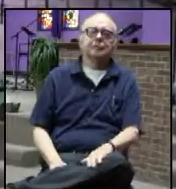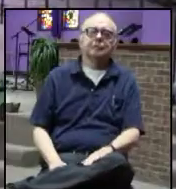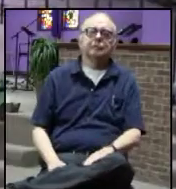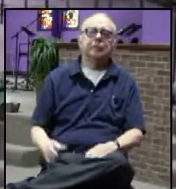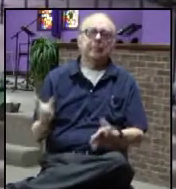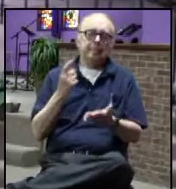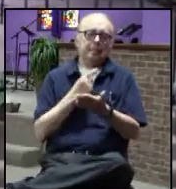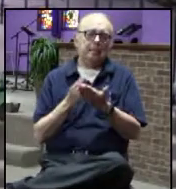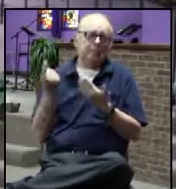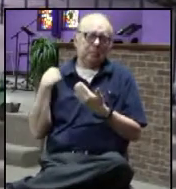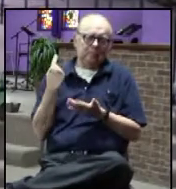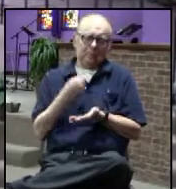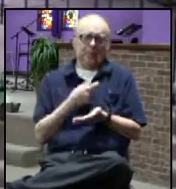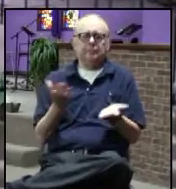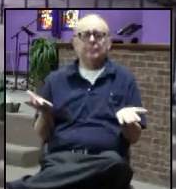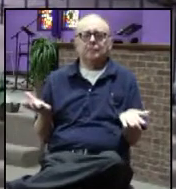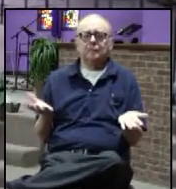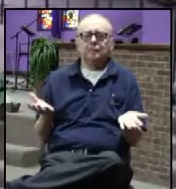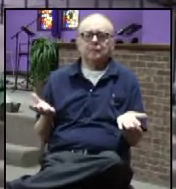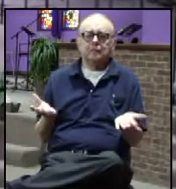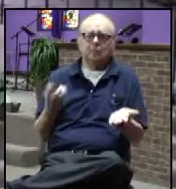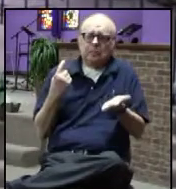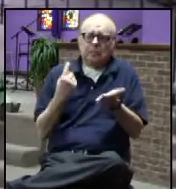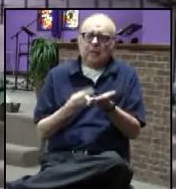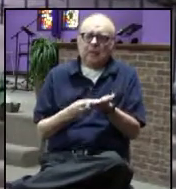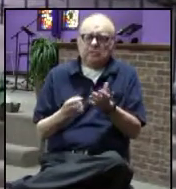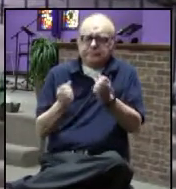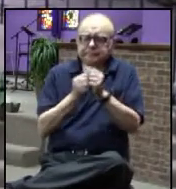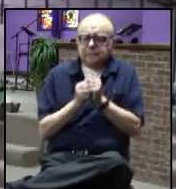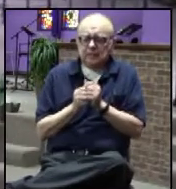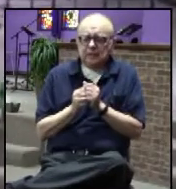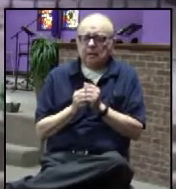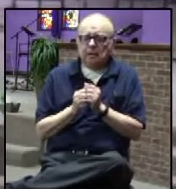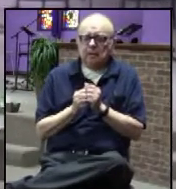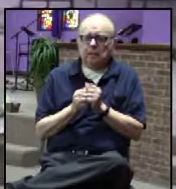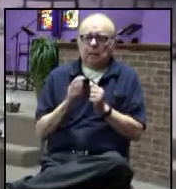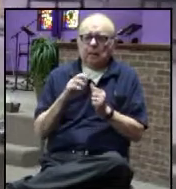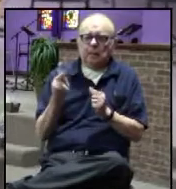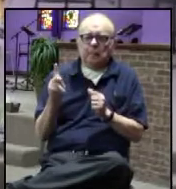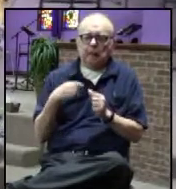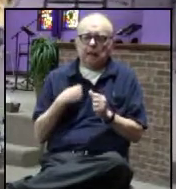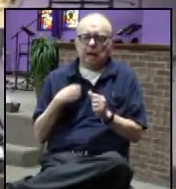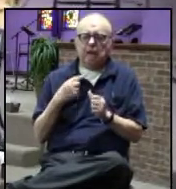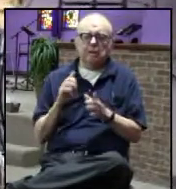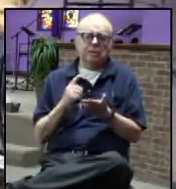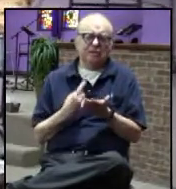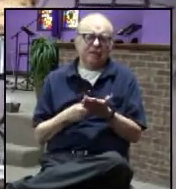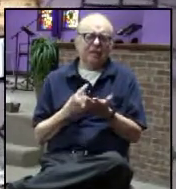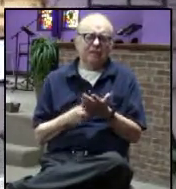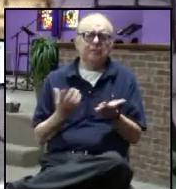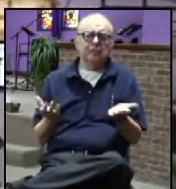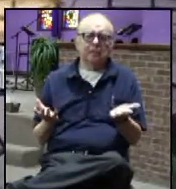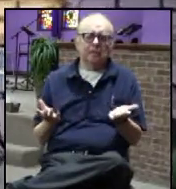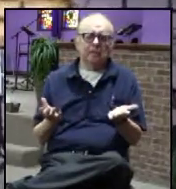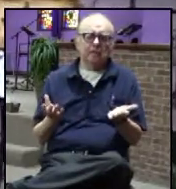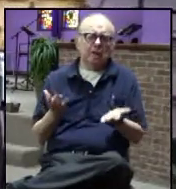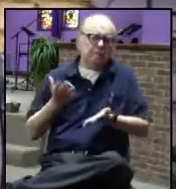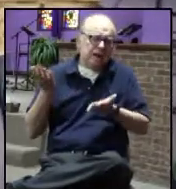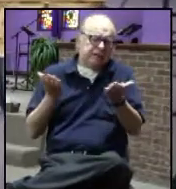So last week we were talking together, Michael and I were talking about